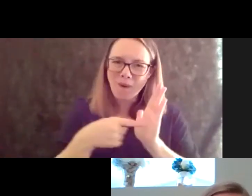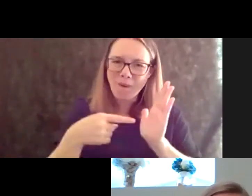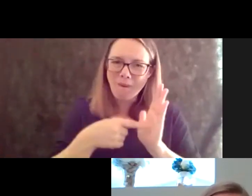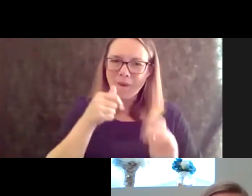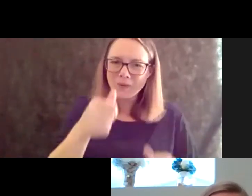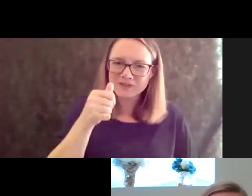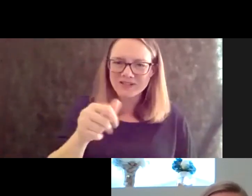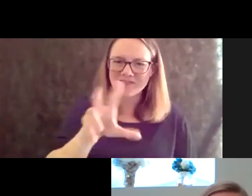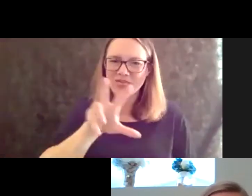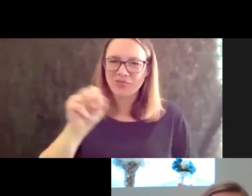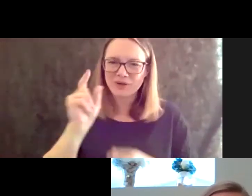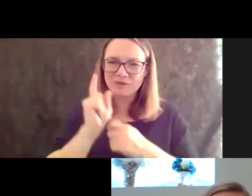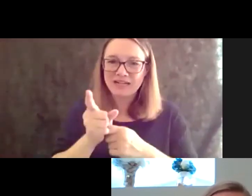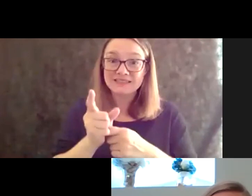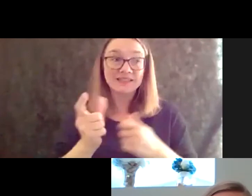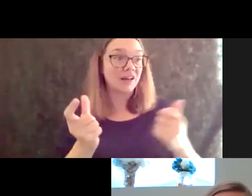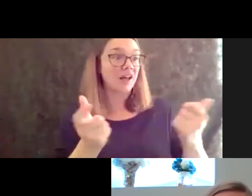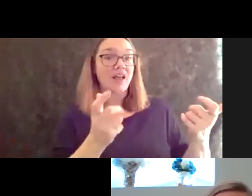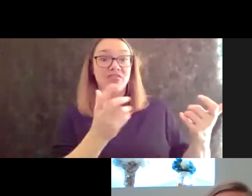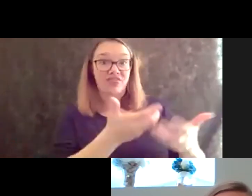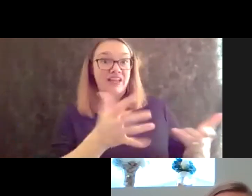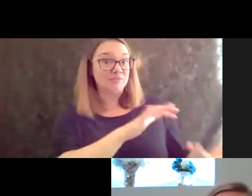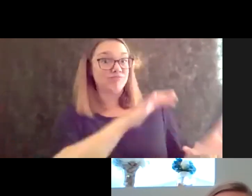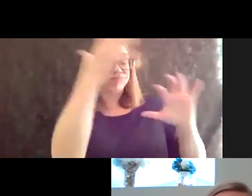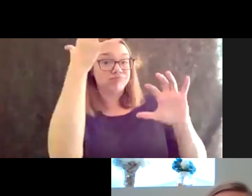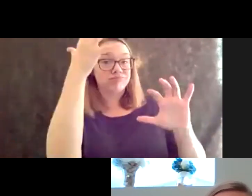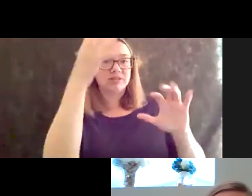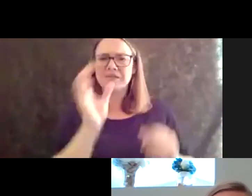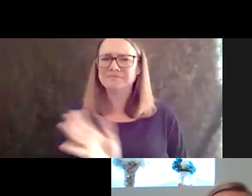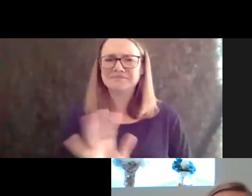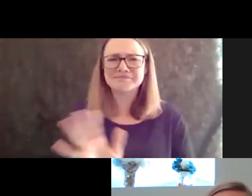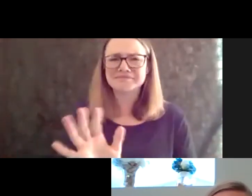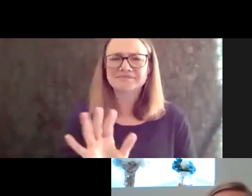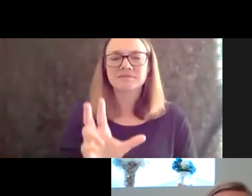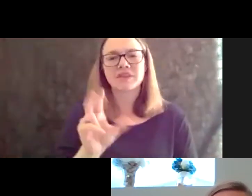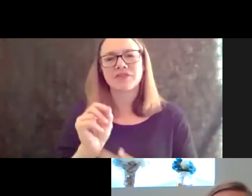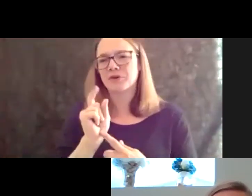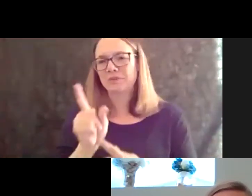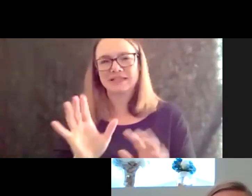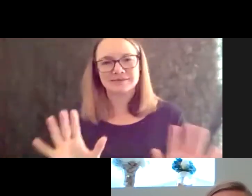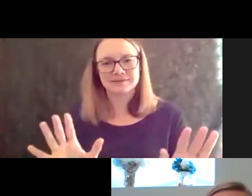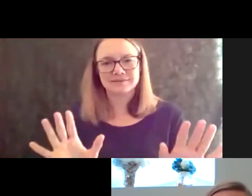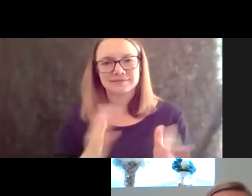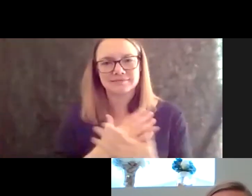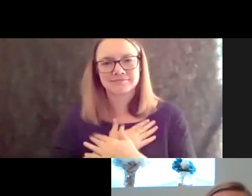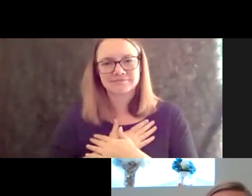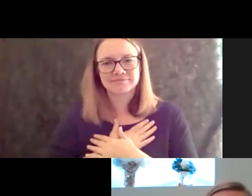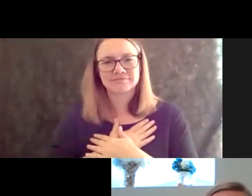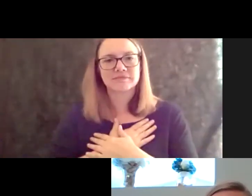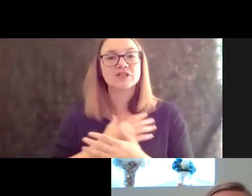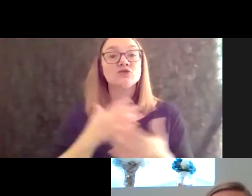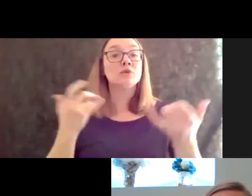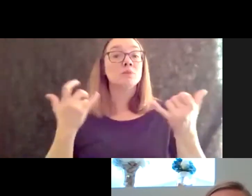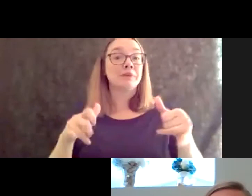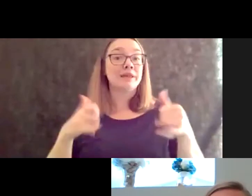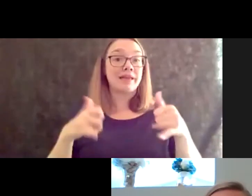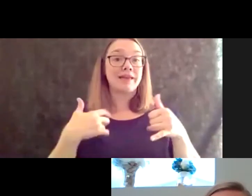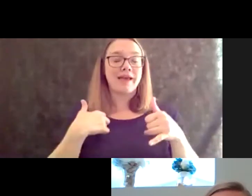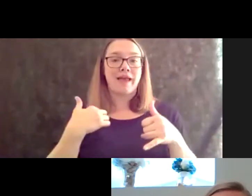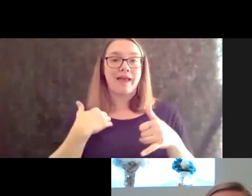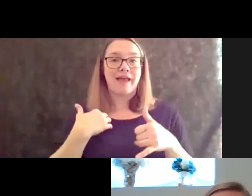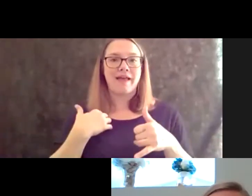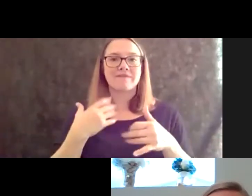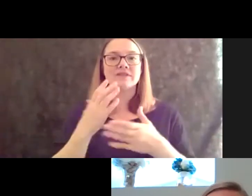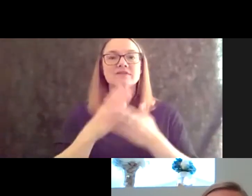take 30 minutes for yourself to just, to just play. I have a little thing of